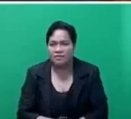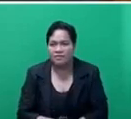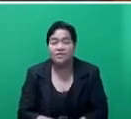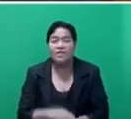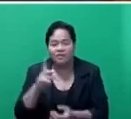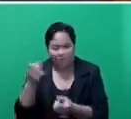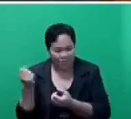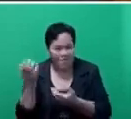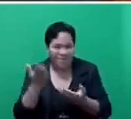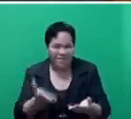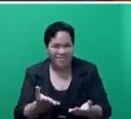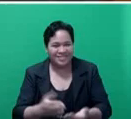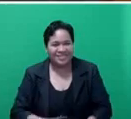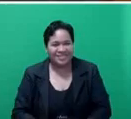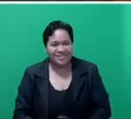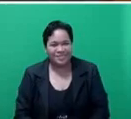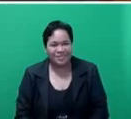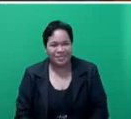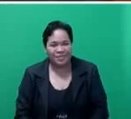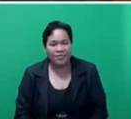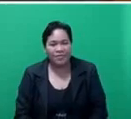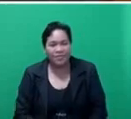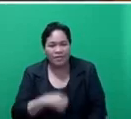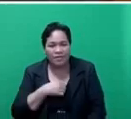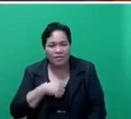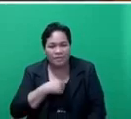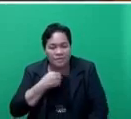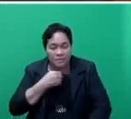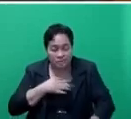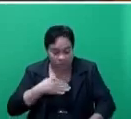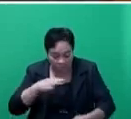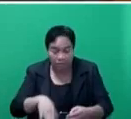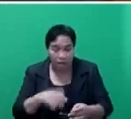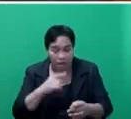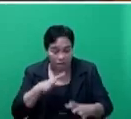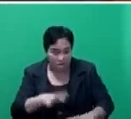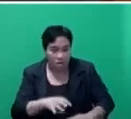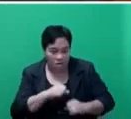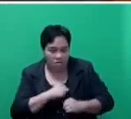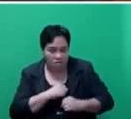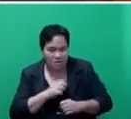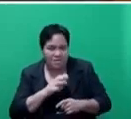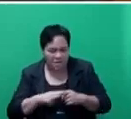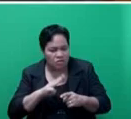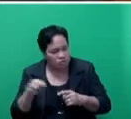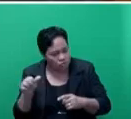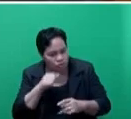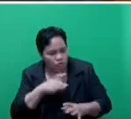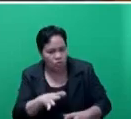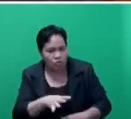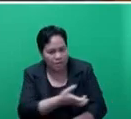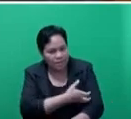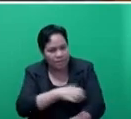providing that, Honorable Speaker. And that is part of the confidence building message that we